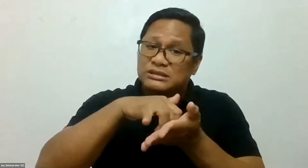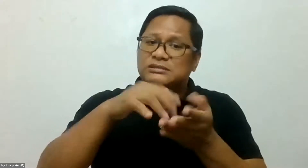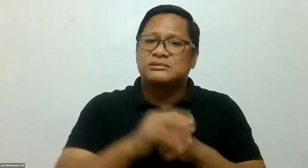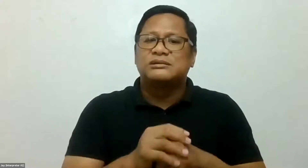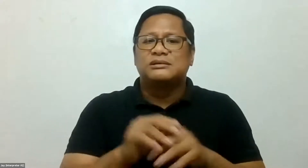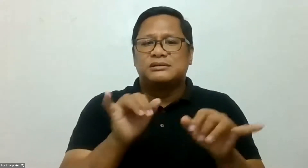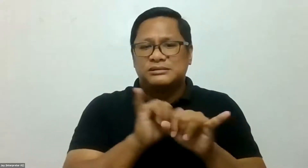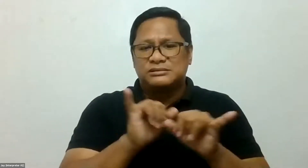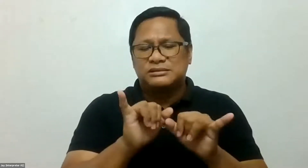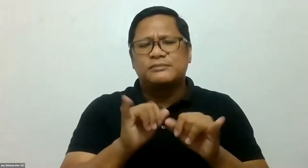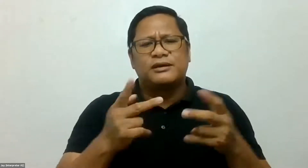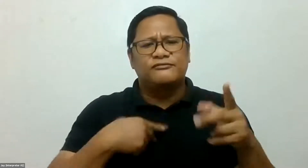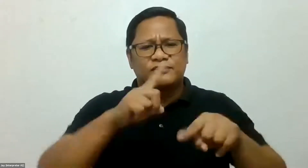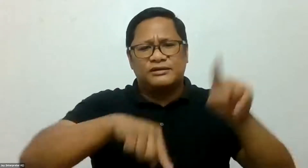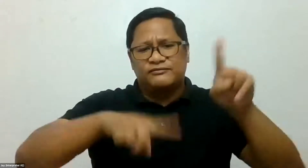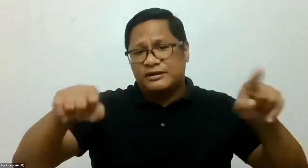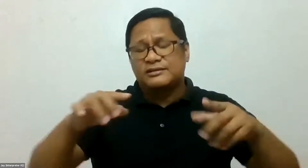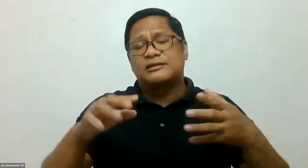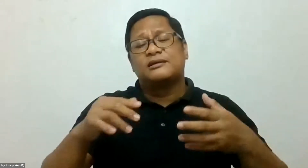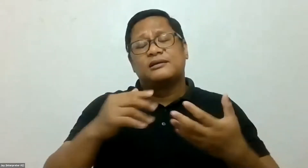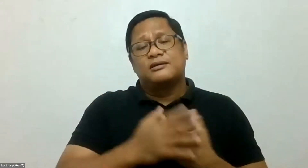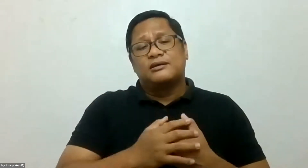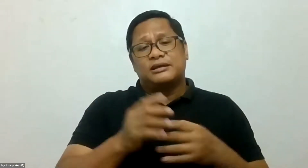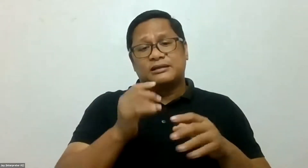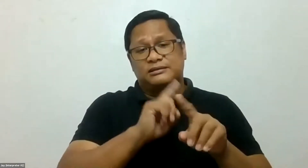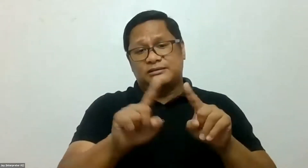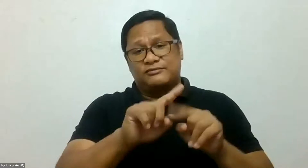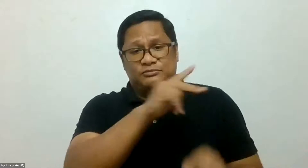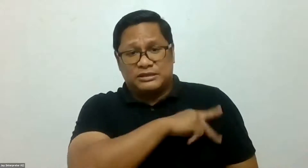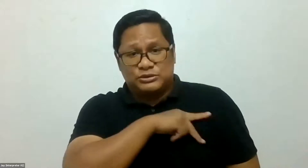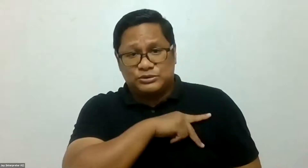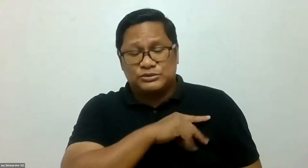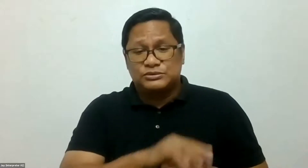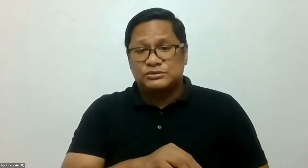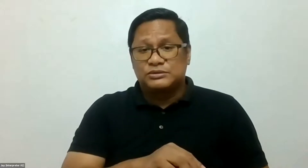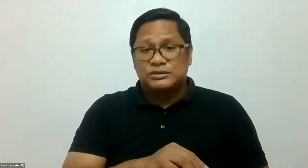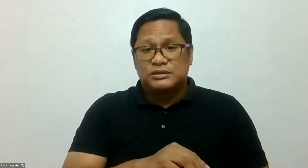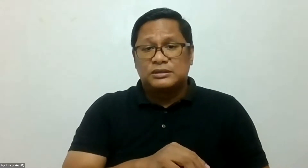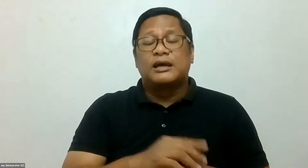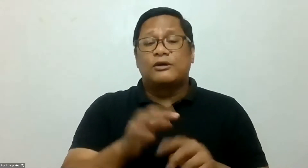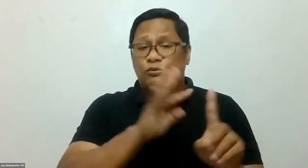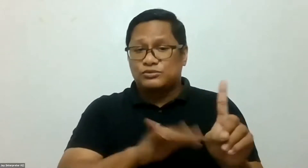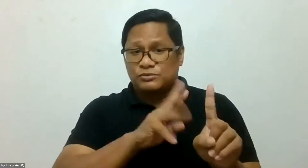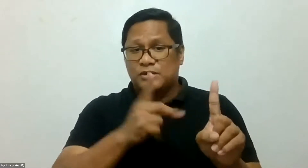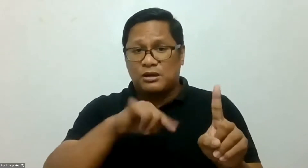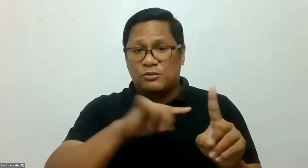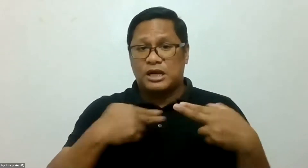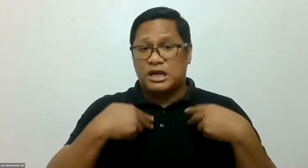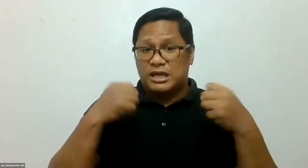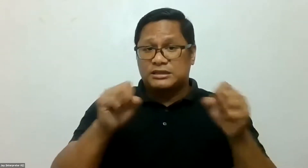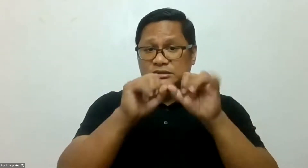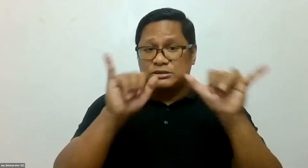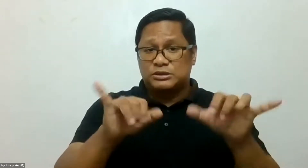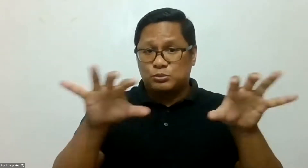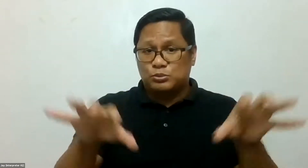all aspects of our lives, the pandemic allowed patients and patient groups like us a front row seat in observing how our health system works.